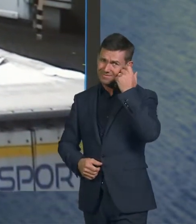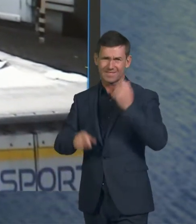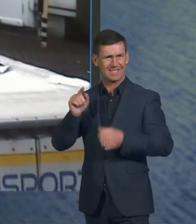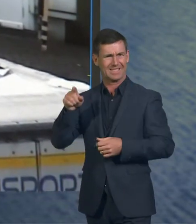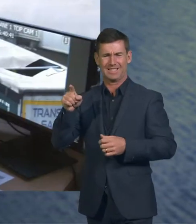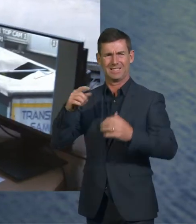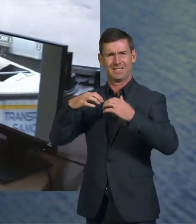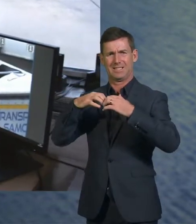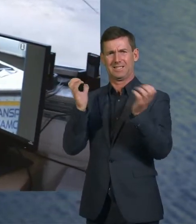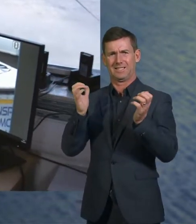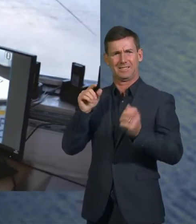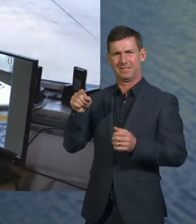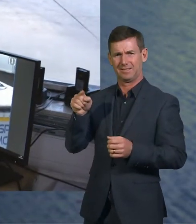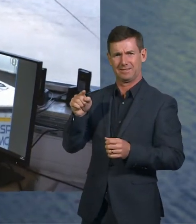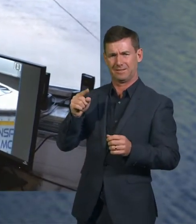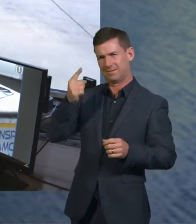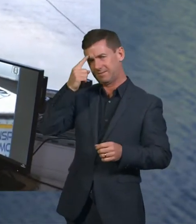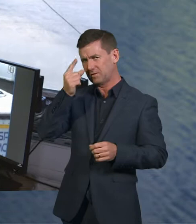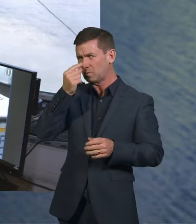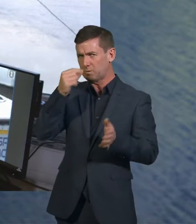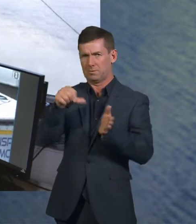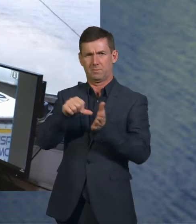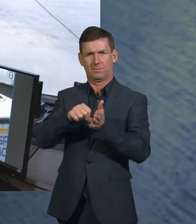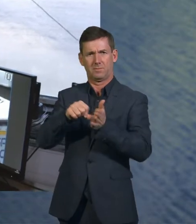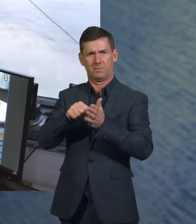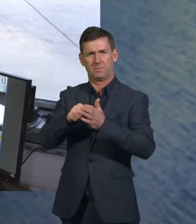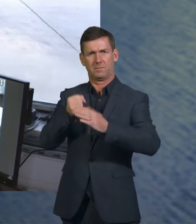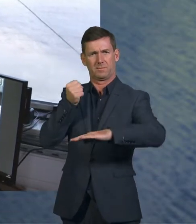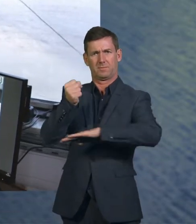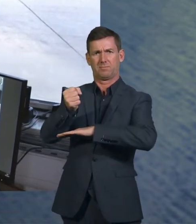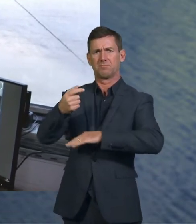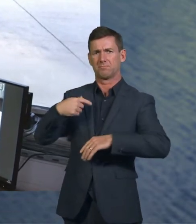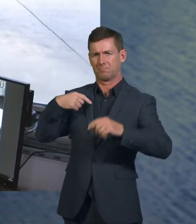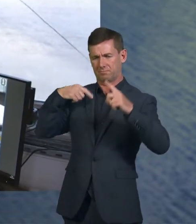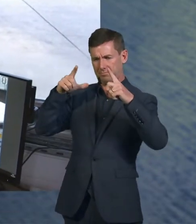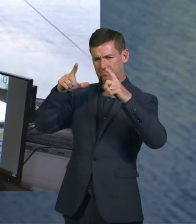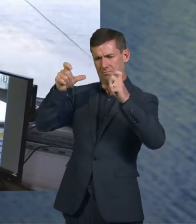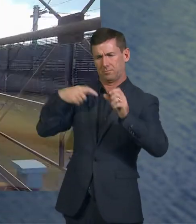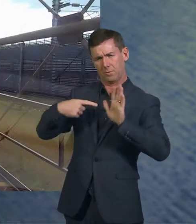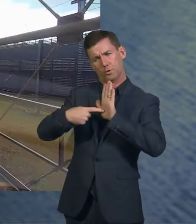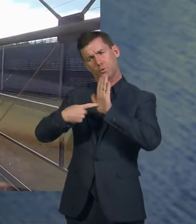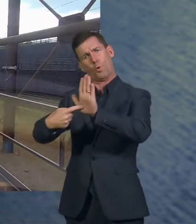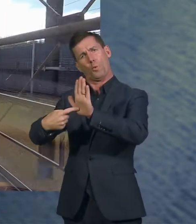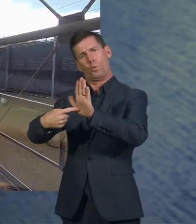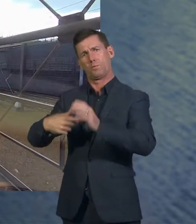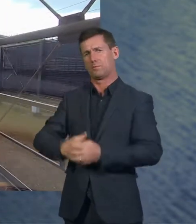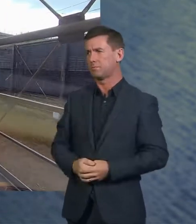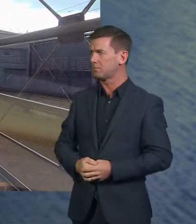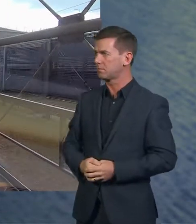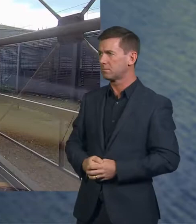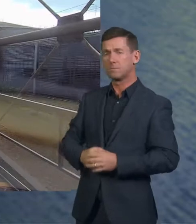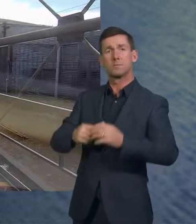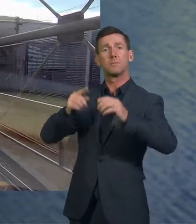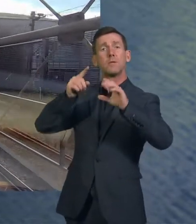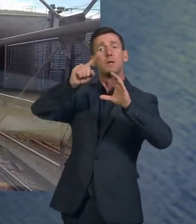grader... Yeah, it's going to take it backwards. I'll take a picture of it and show him. A truck with a tear spells